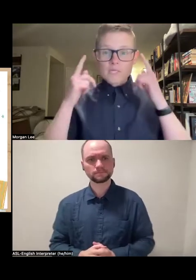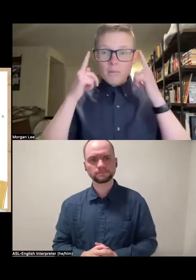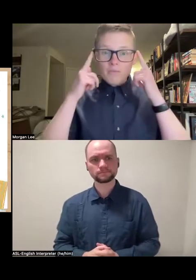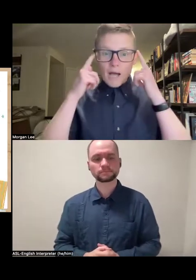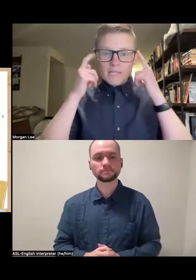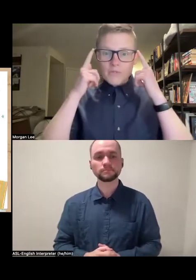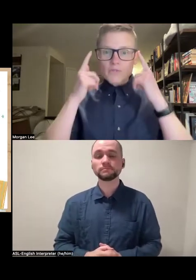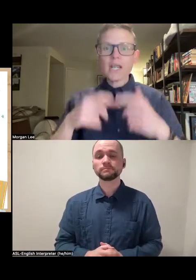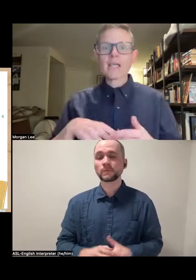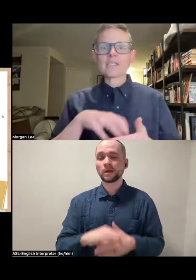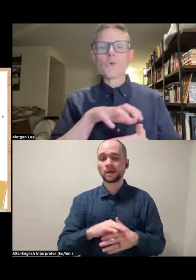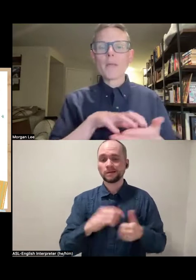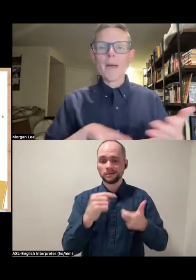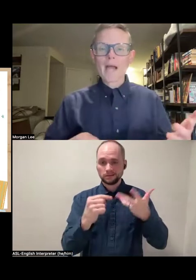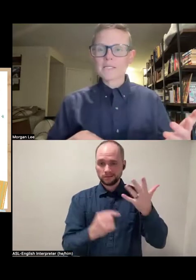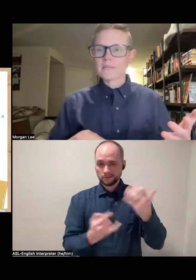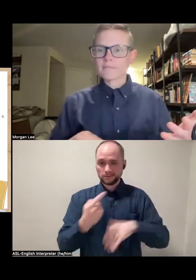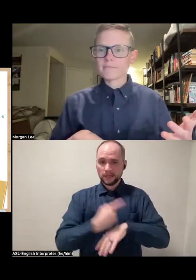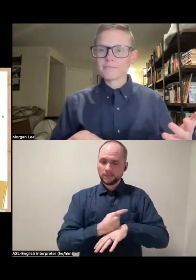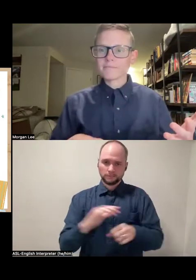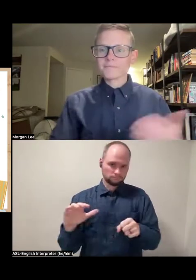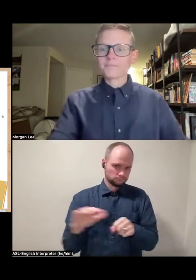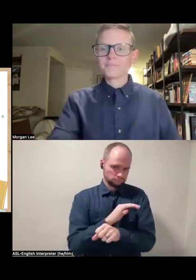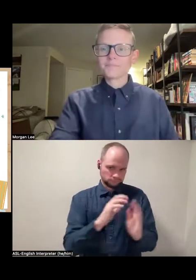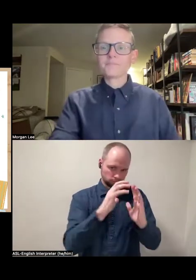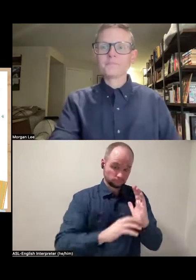So the table of contents for today, it's quite packed.